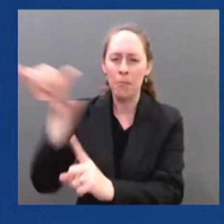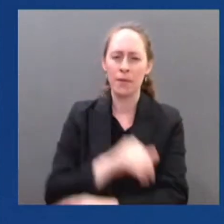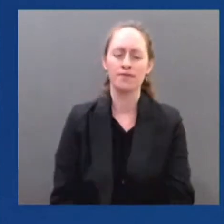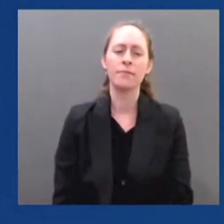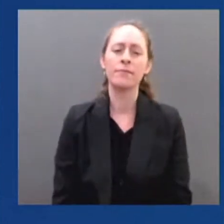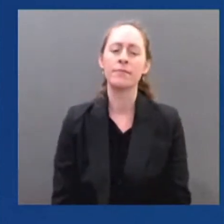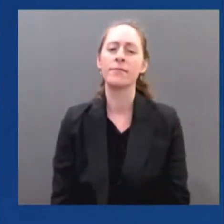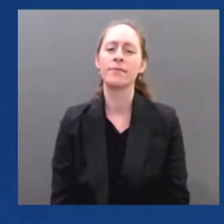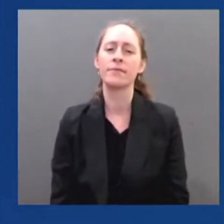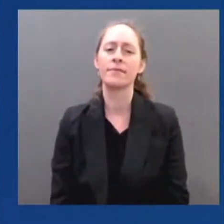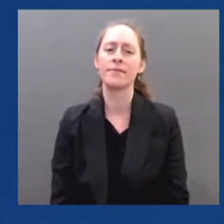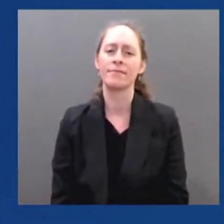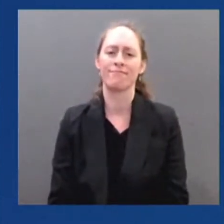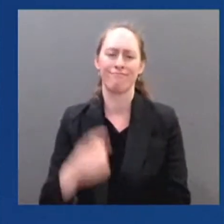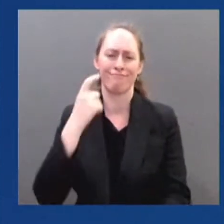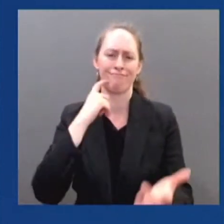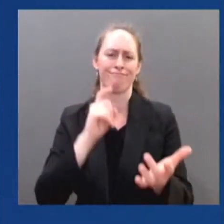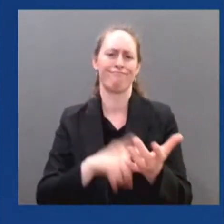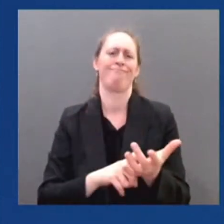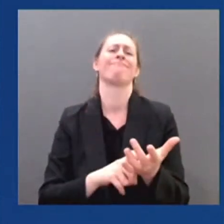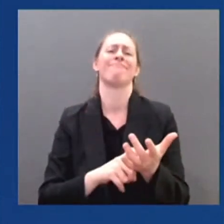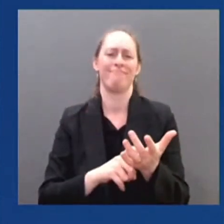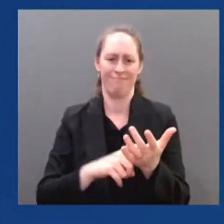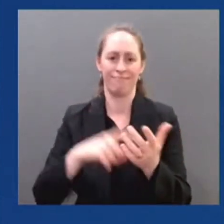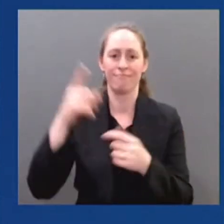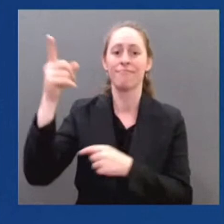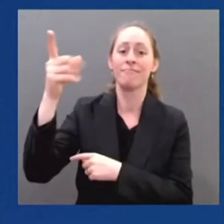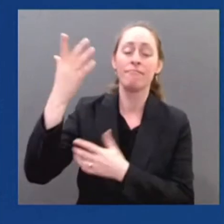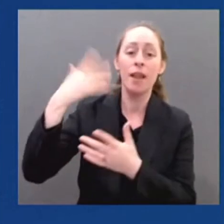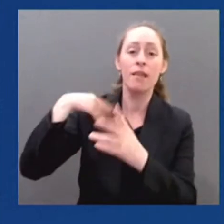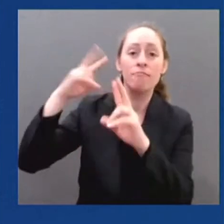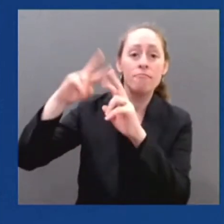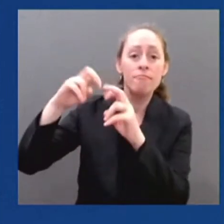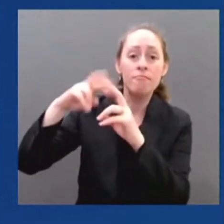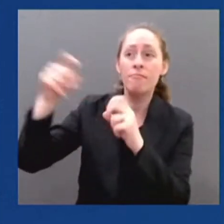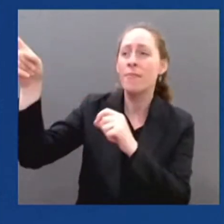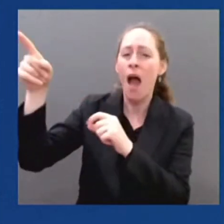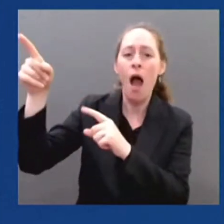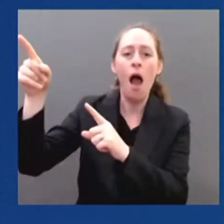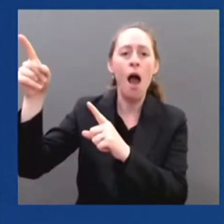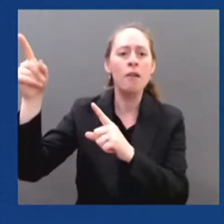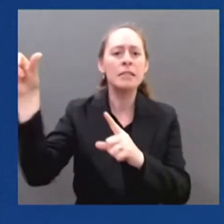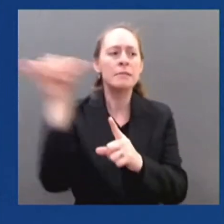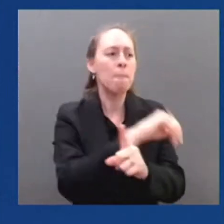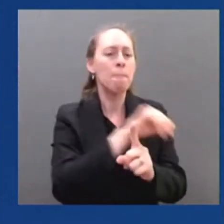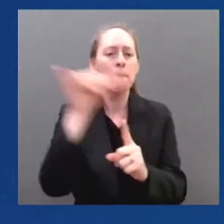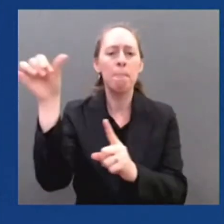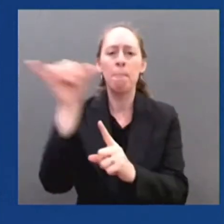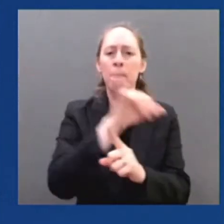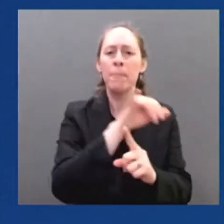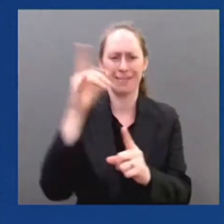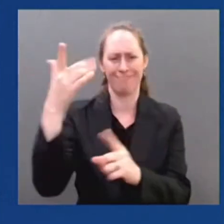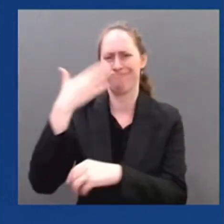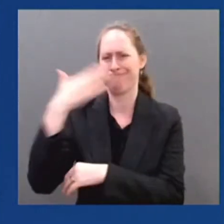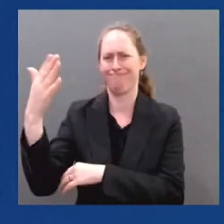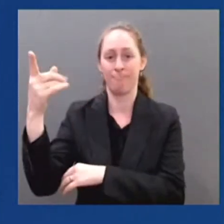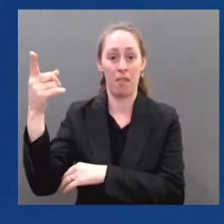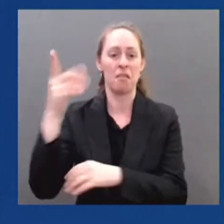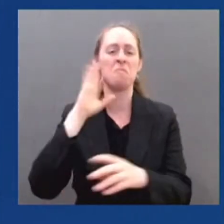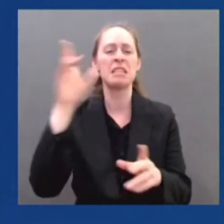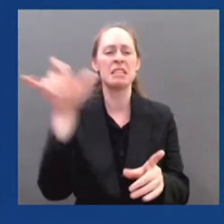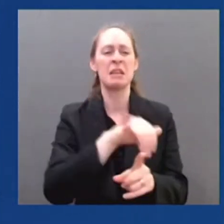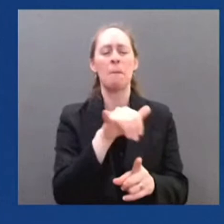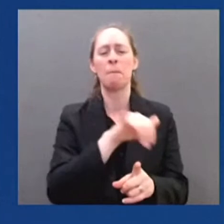were clearly associated with a beneficial clinical response. With regard to the safety data of